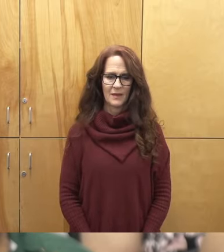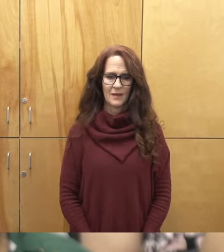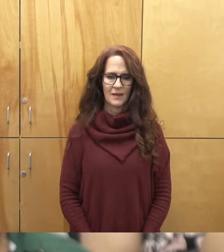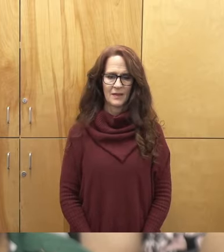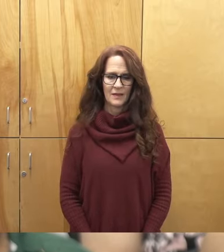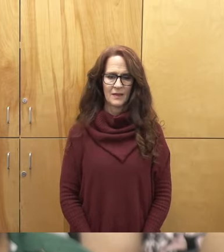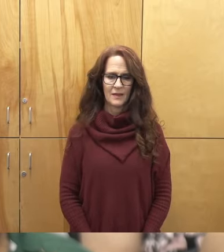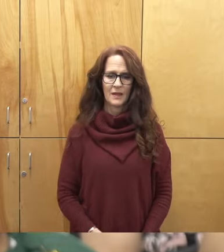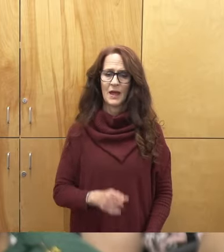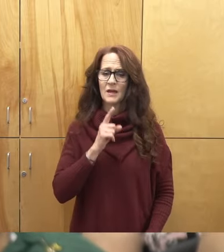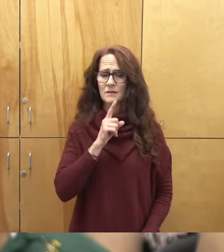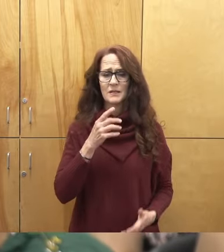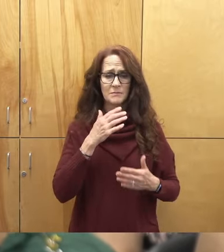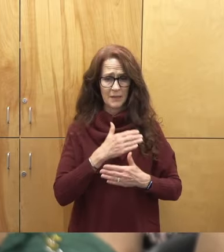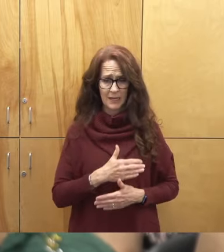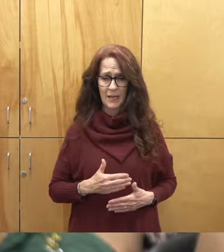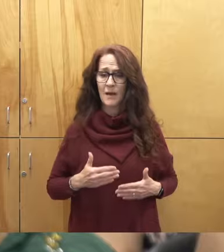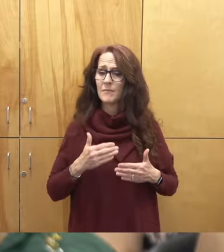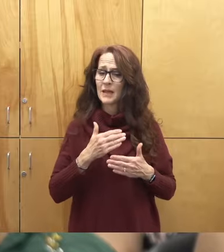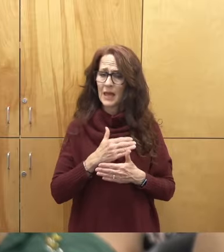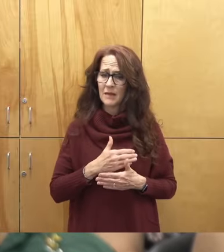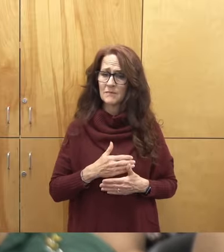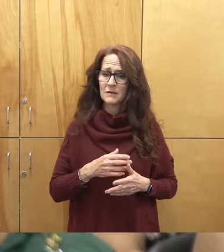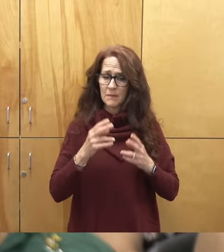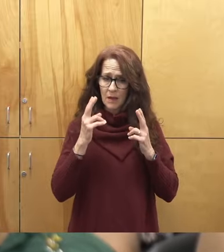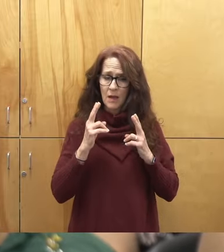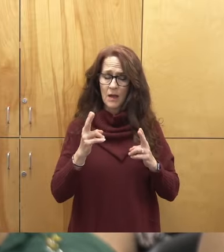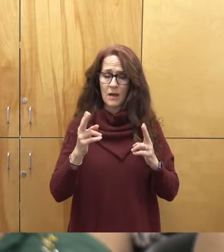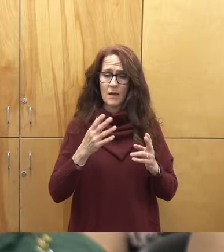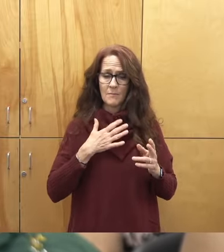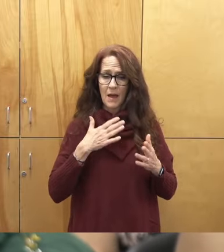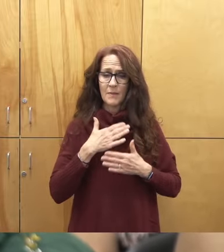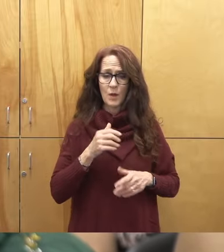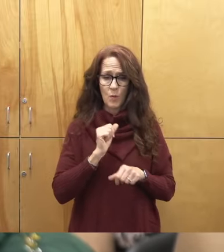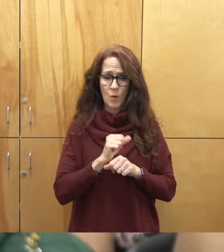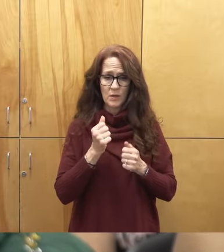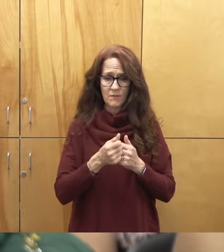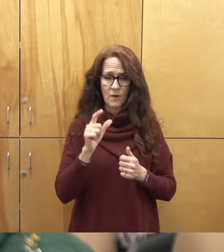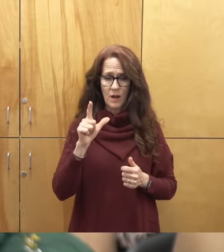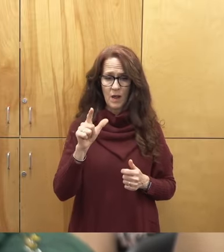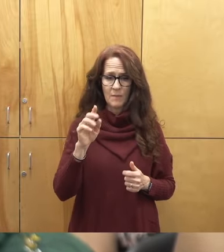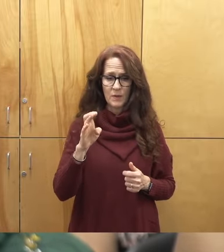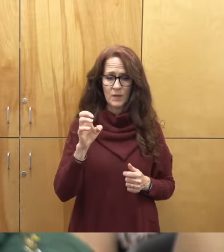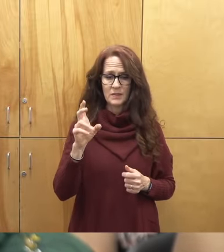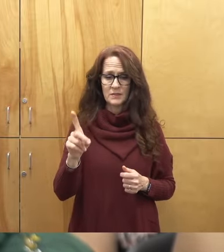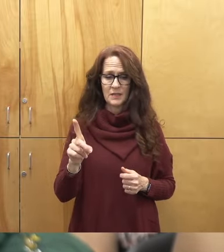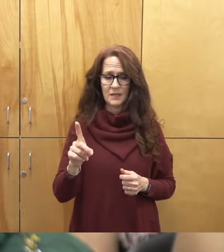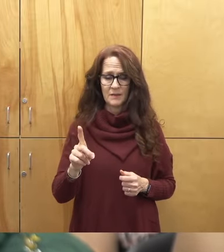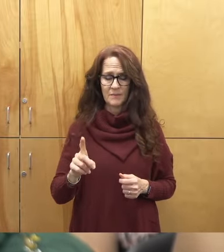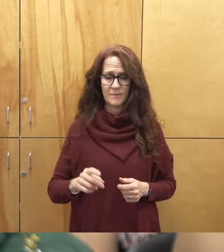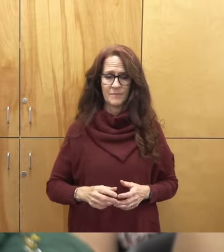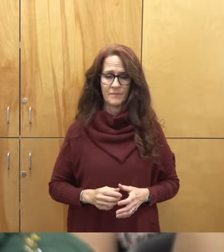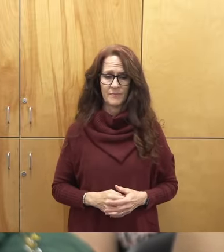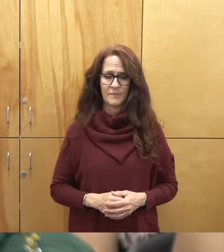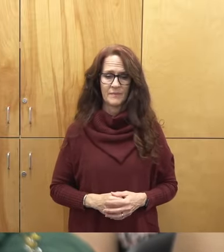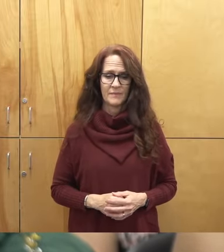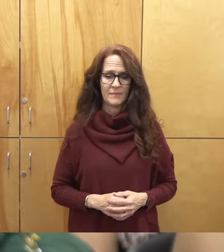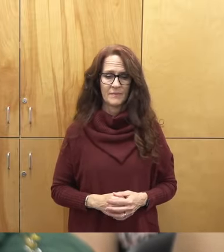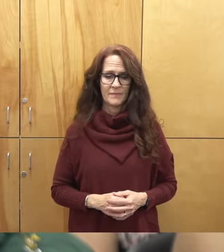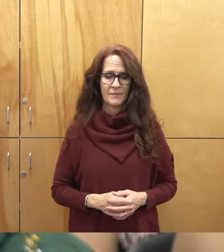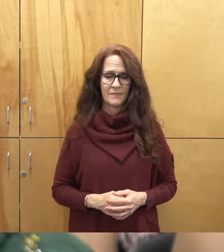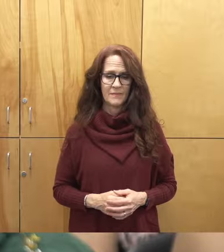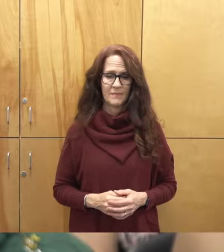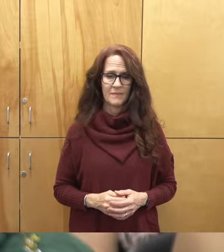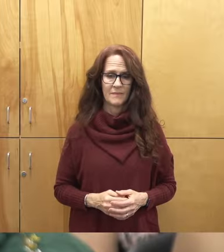Actually, it's been a pleasure and a privilege and my pleasure working for Long Beach Unified School District.